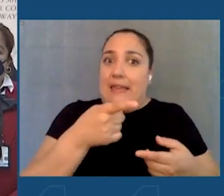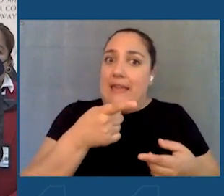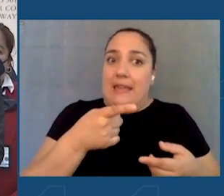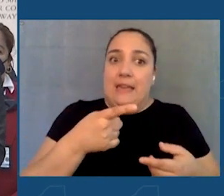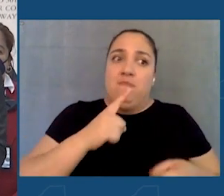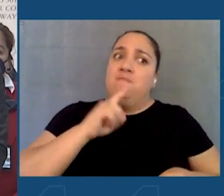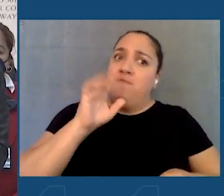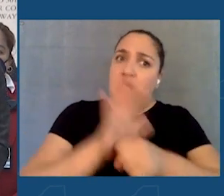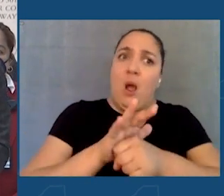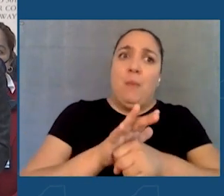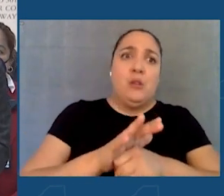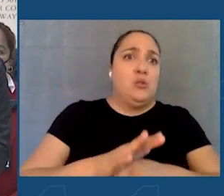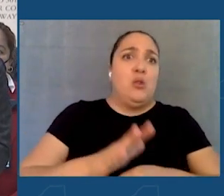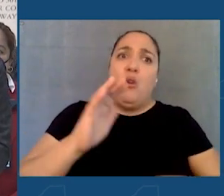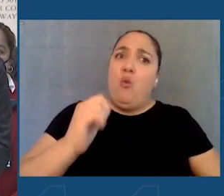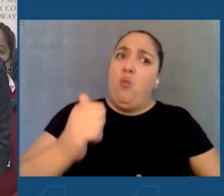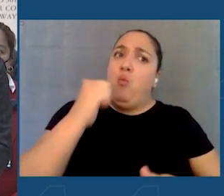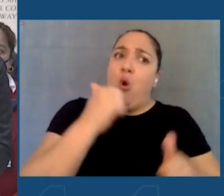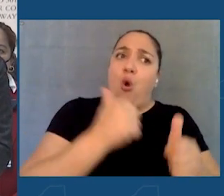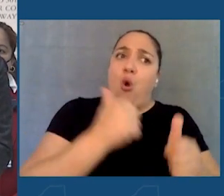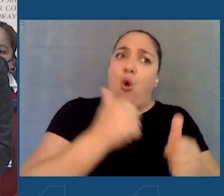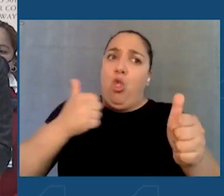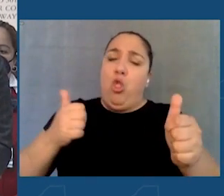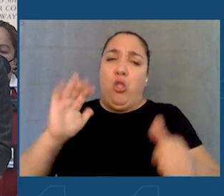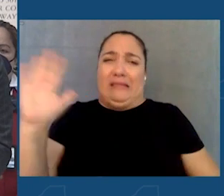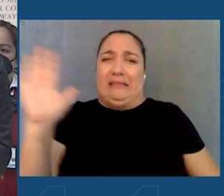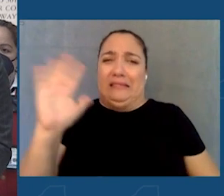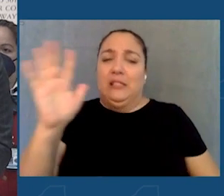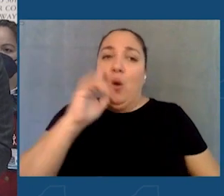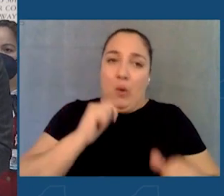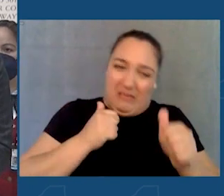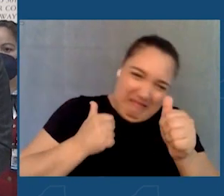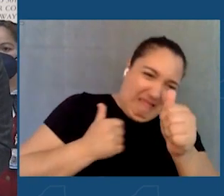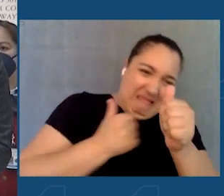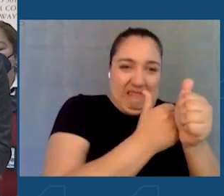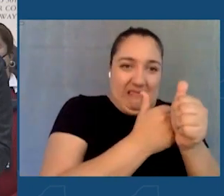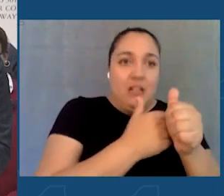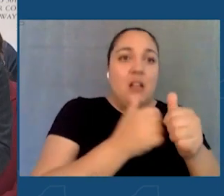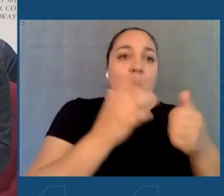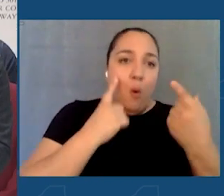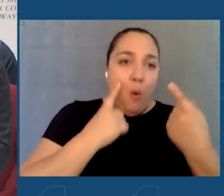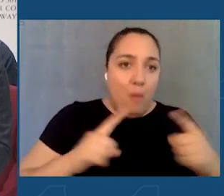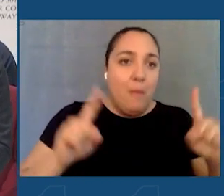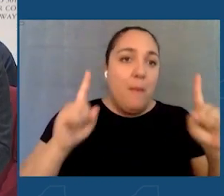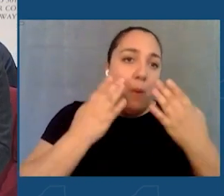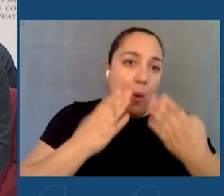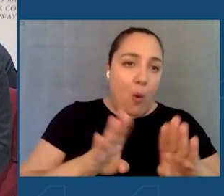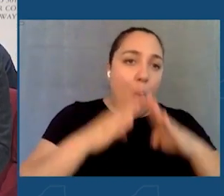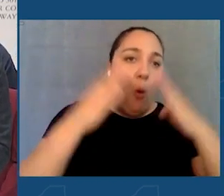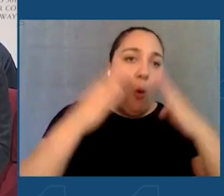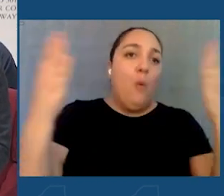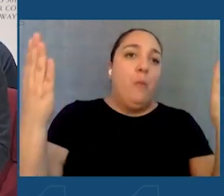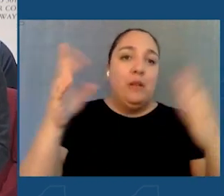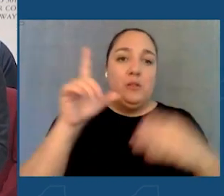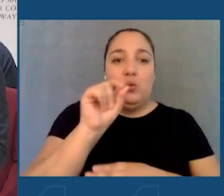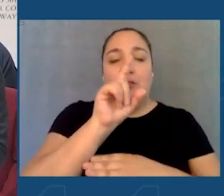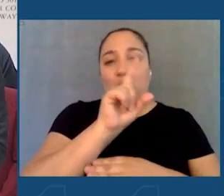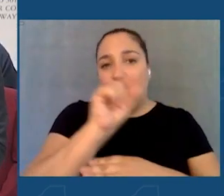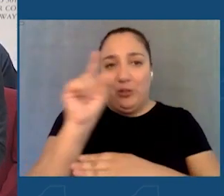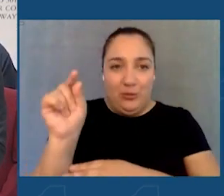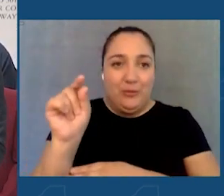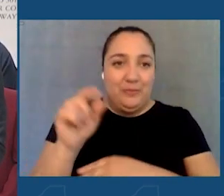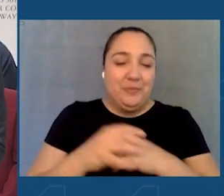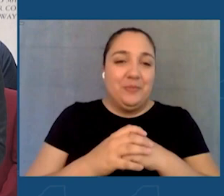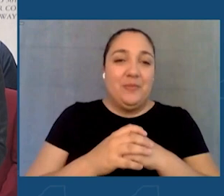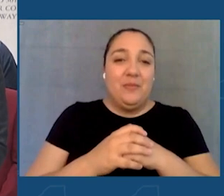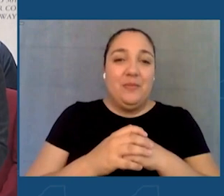in 2020. I first started working on this project in 1995 when Senator